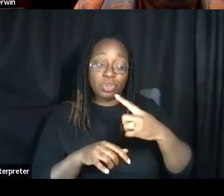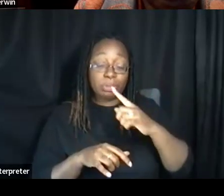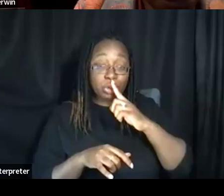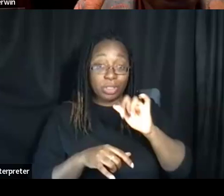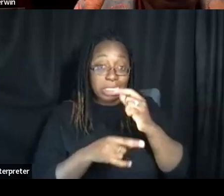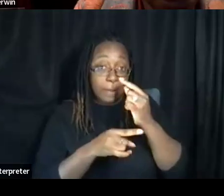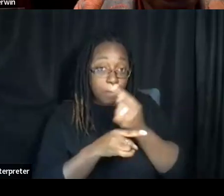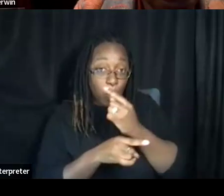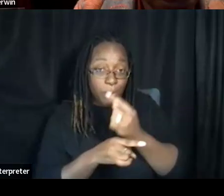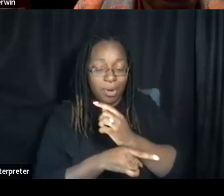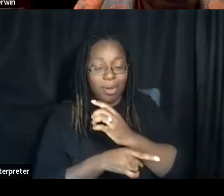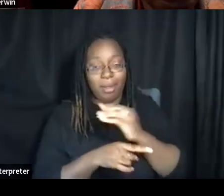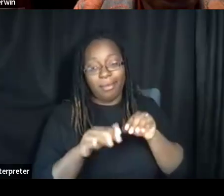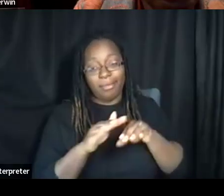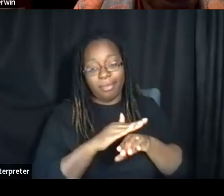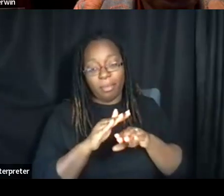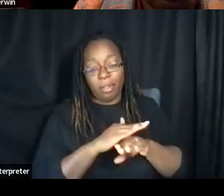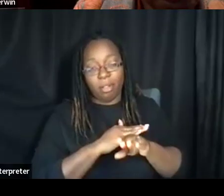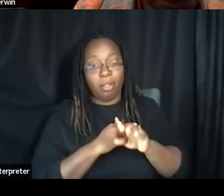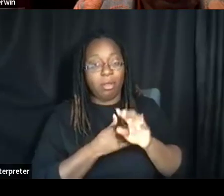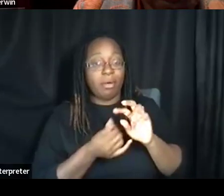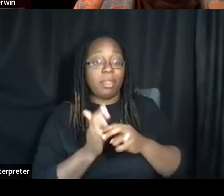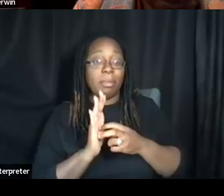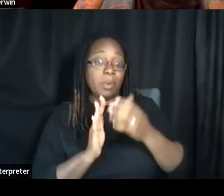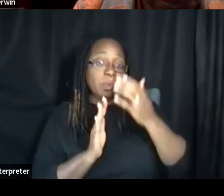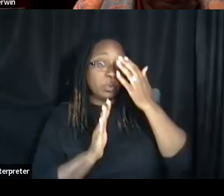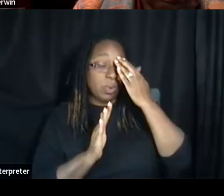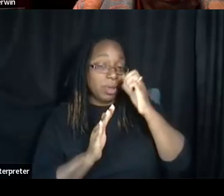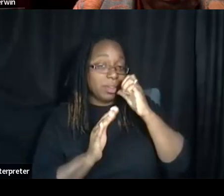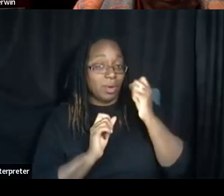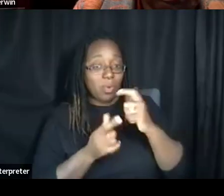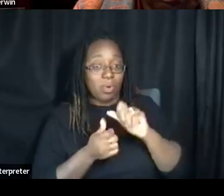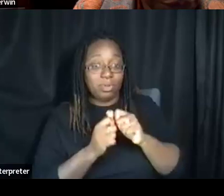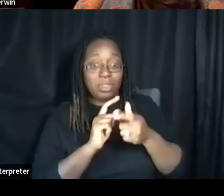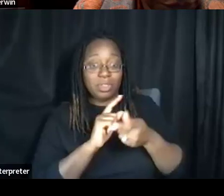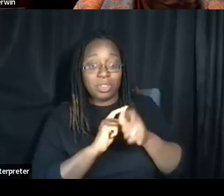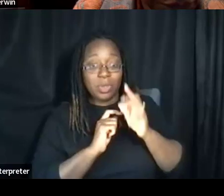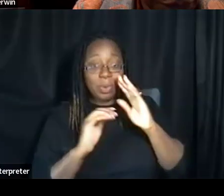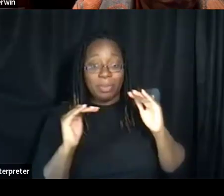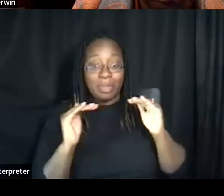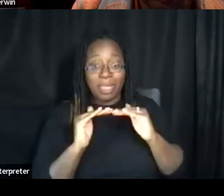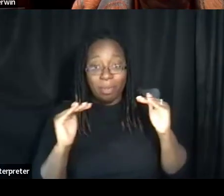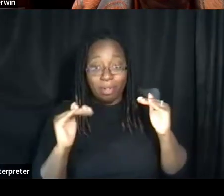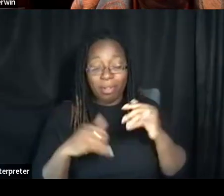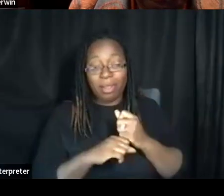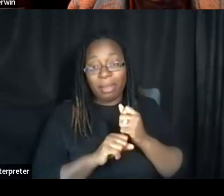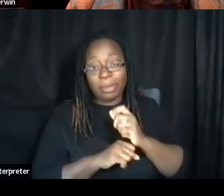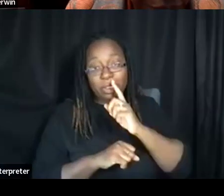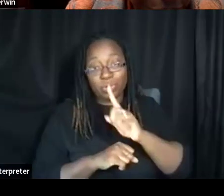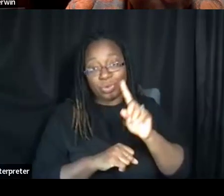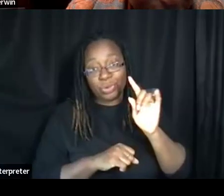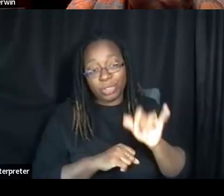and accessible. So being aware of not all translation is equal, and making sure that